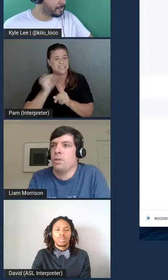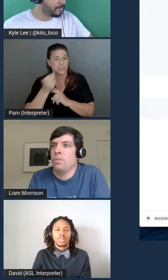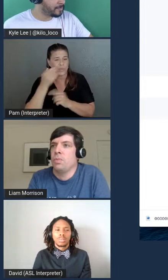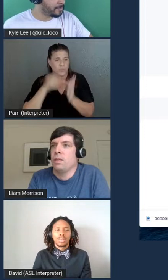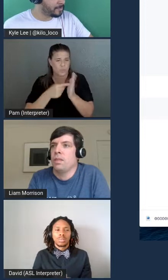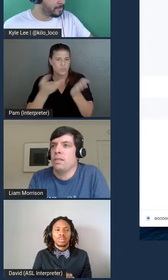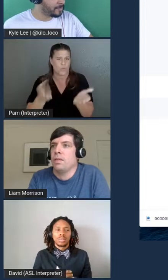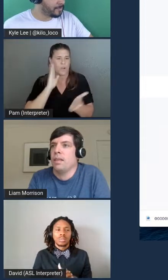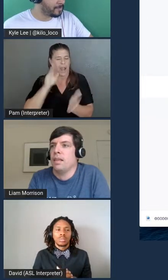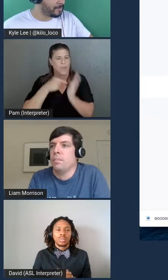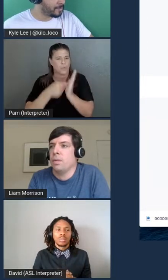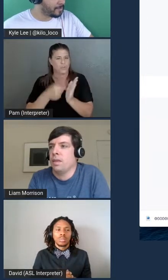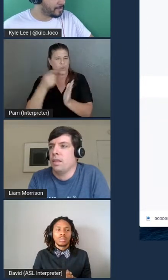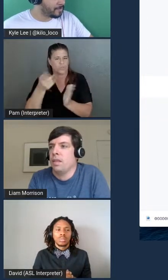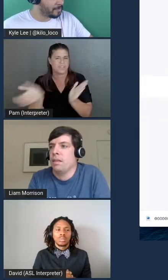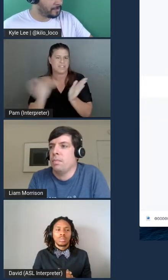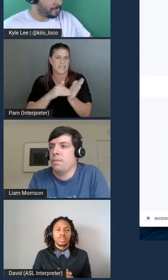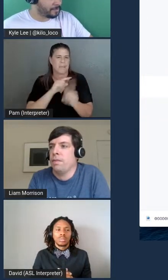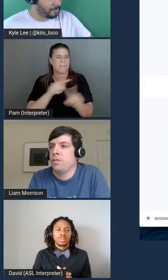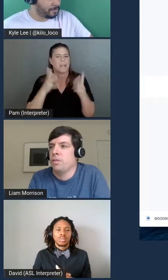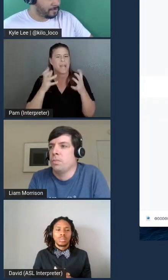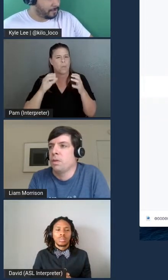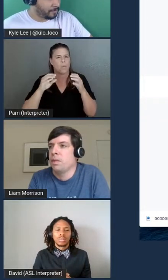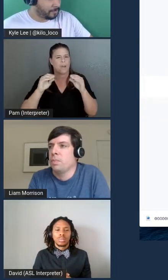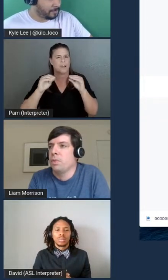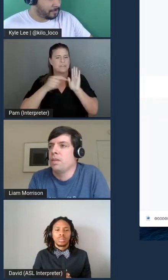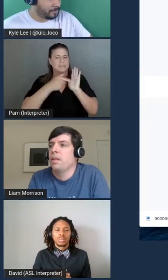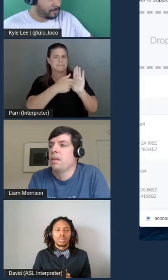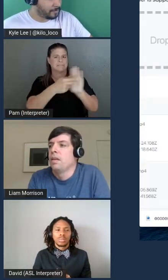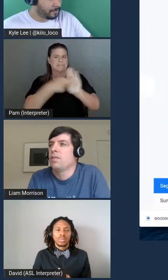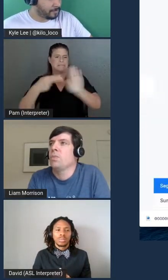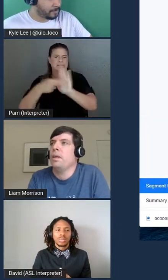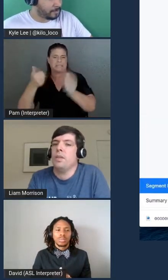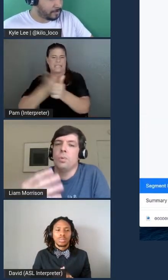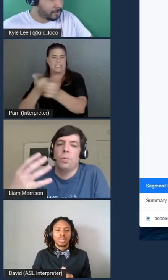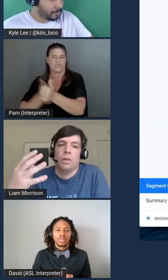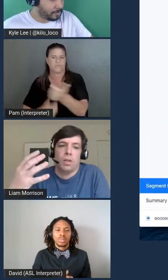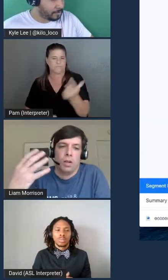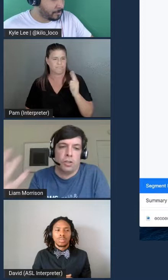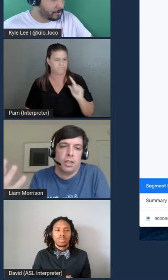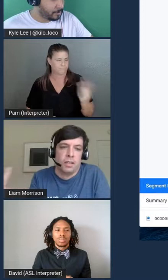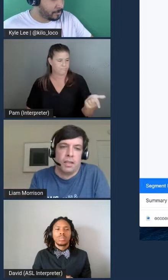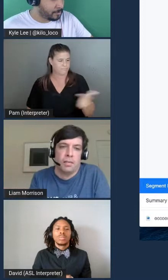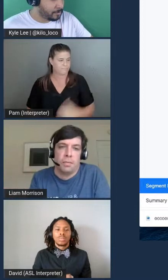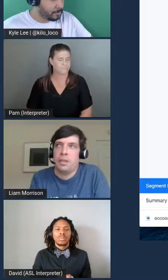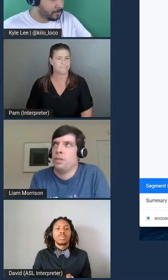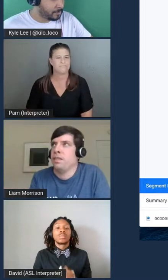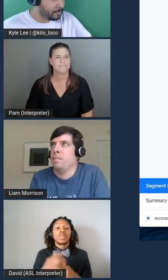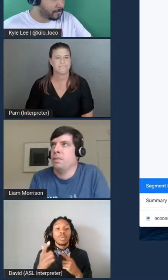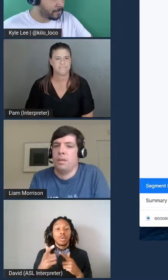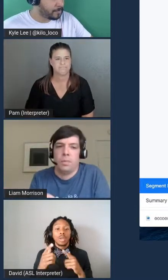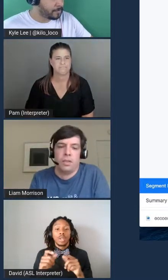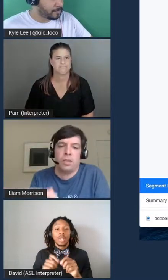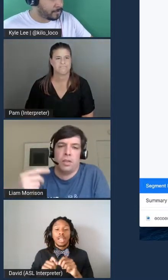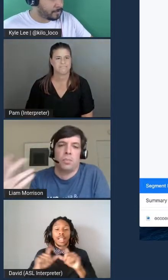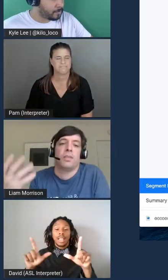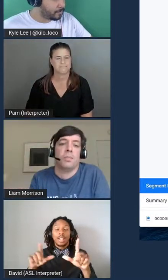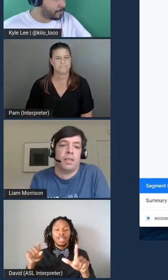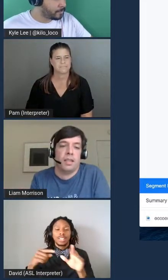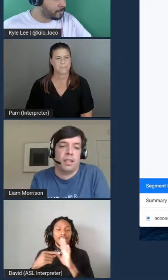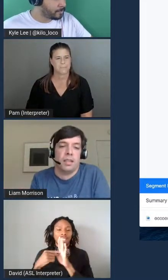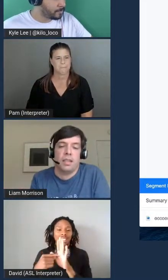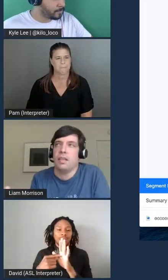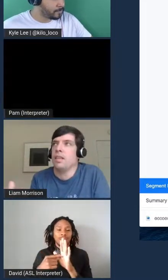going to show this again, but I want to light up the features one by one. So when you launch this CloudFormation template, which